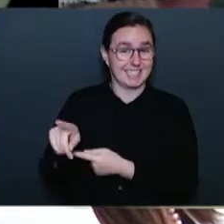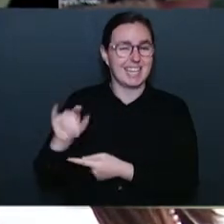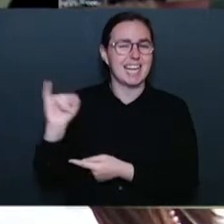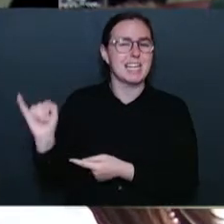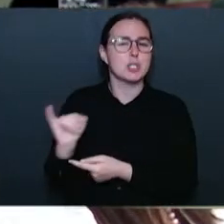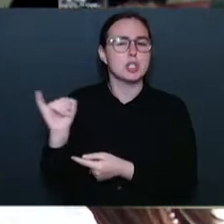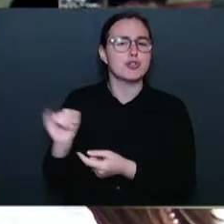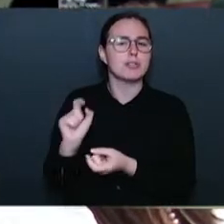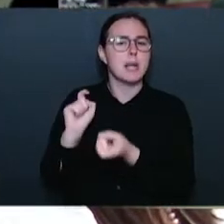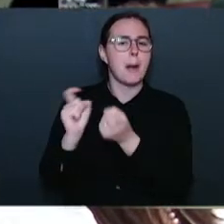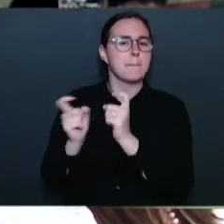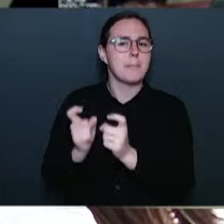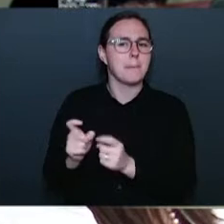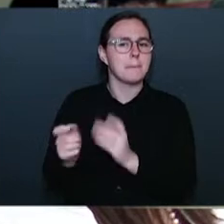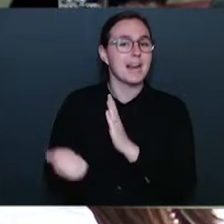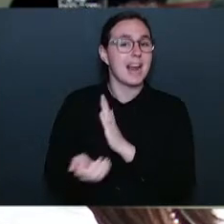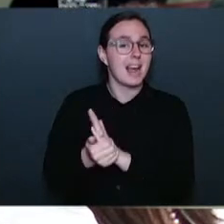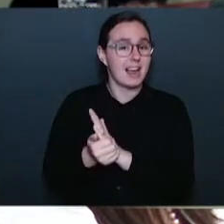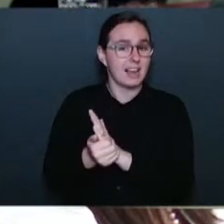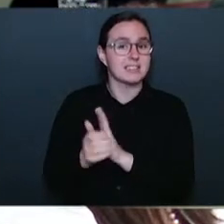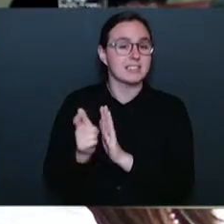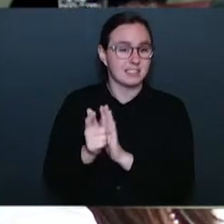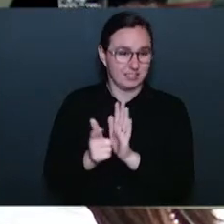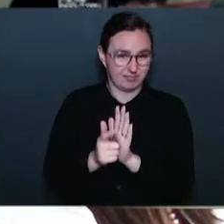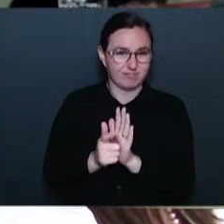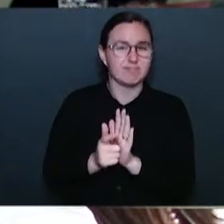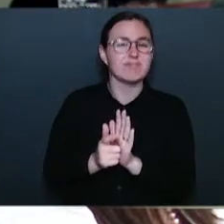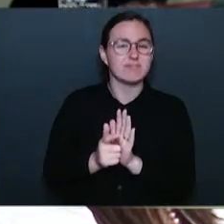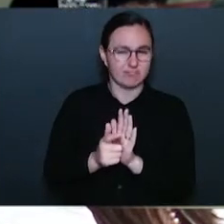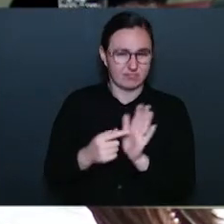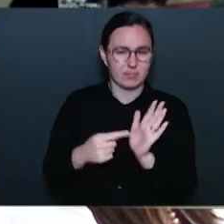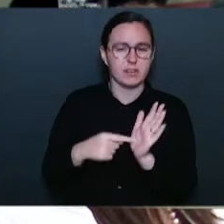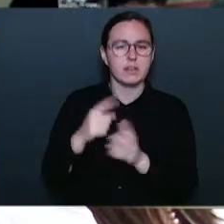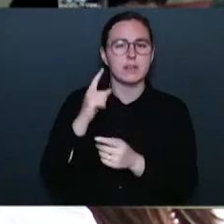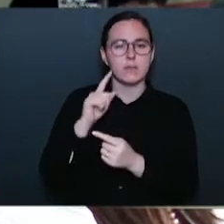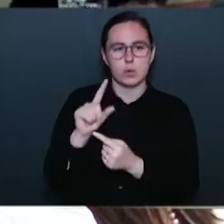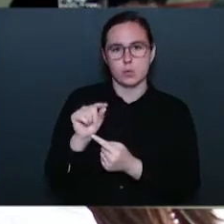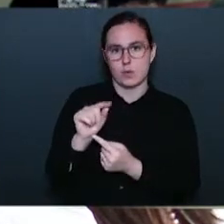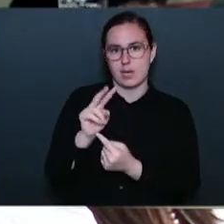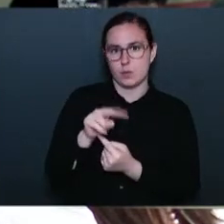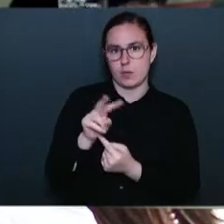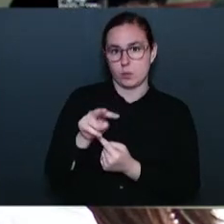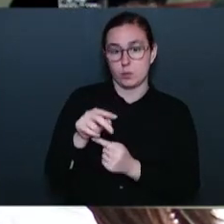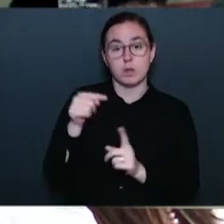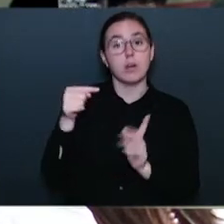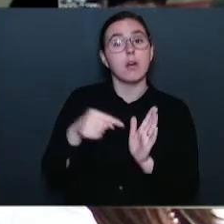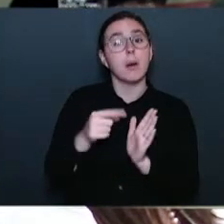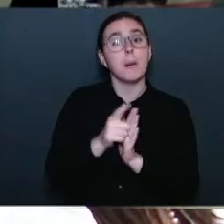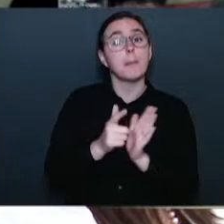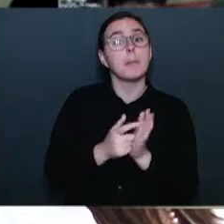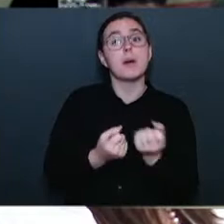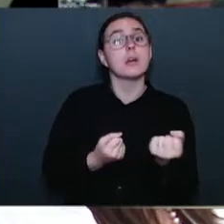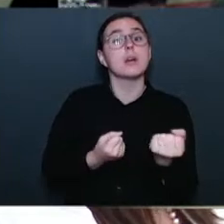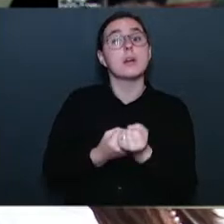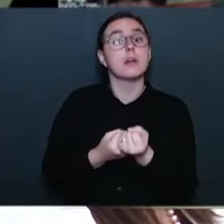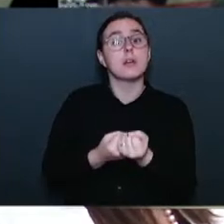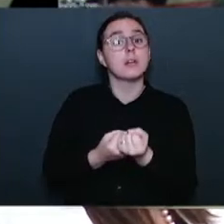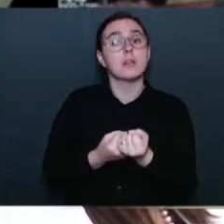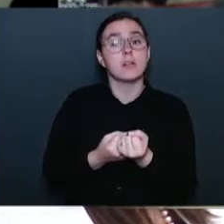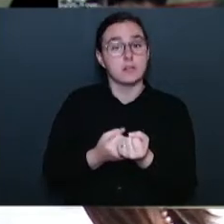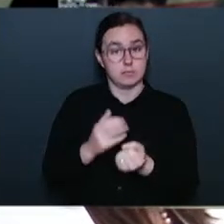Amendment act 2022 and bill will be sponsored by your truly MLA from Kelby Buller